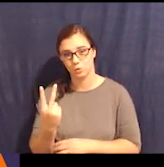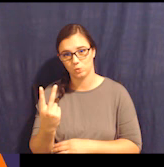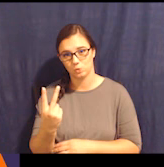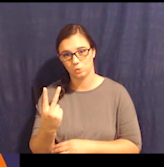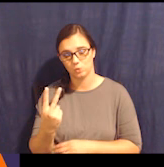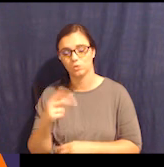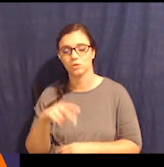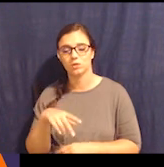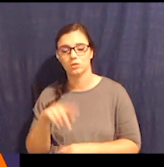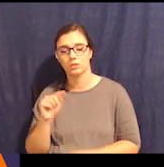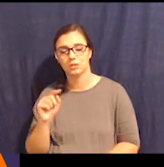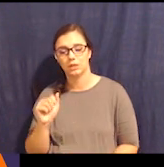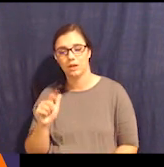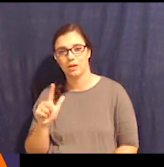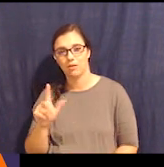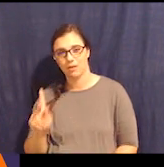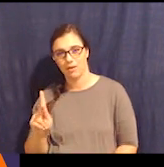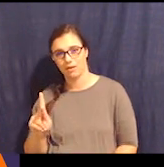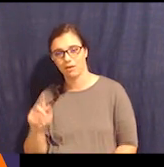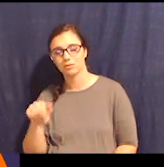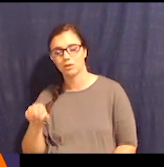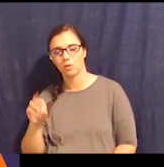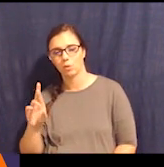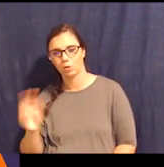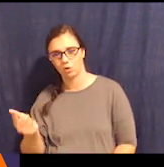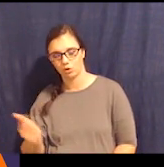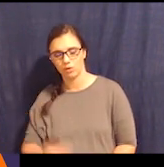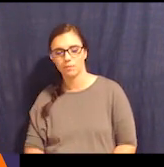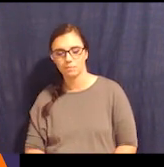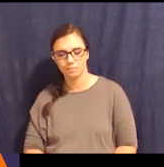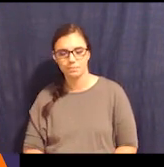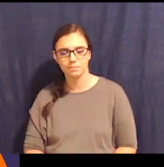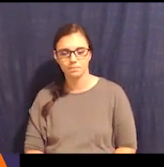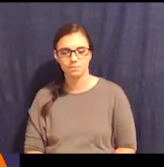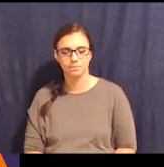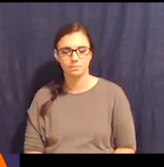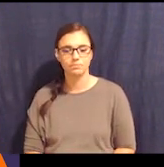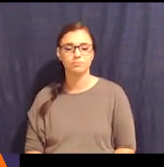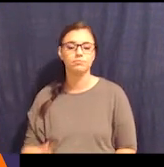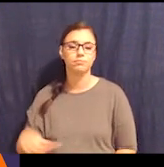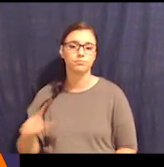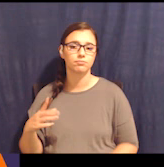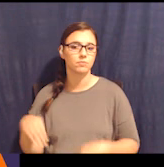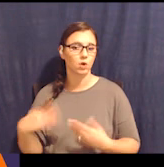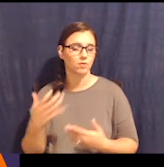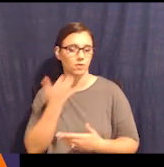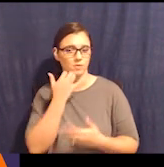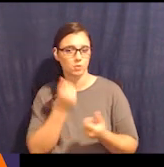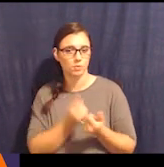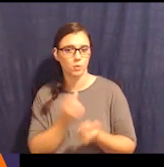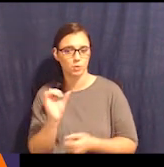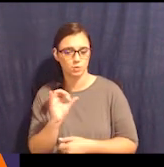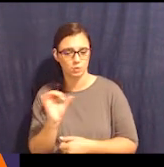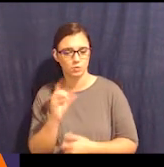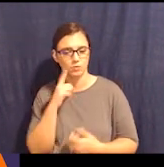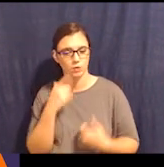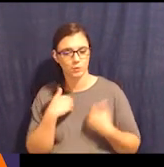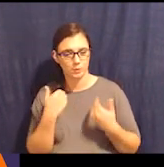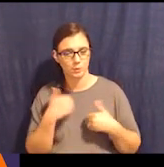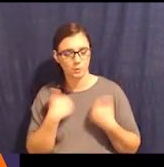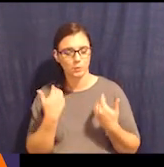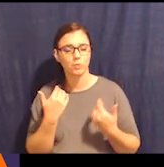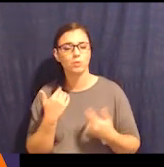TALK.org. They offer phone support to youth provided by the Suicide Prevention Hotline